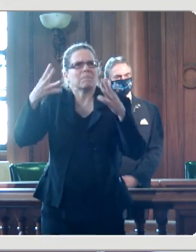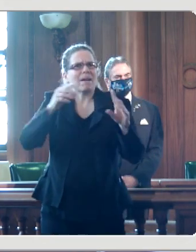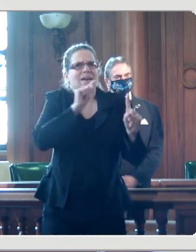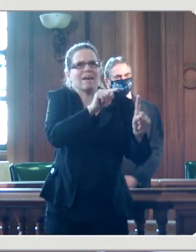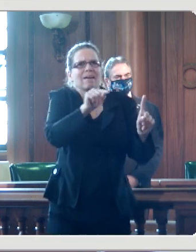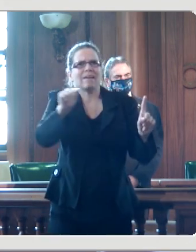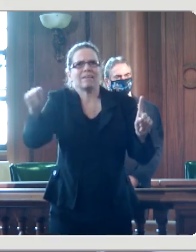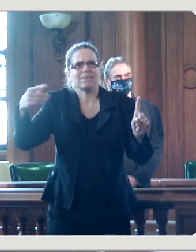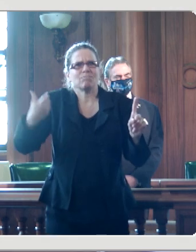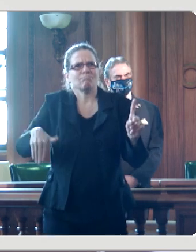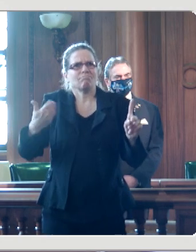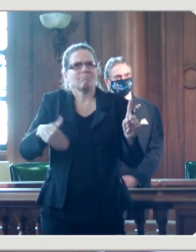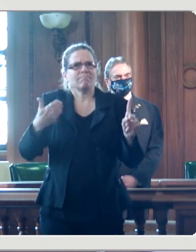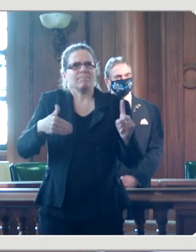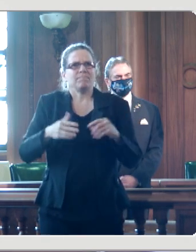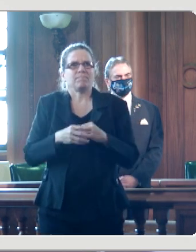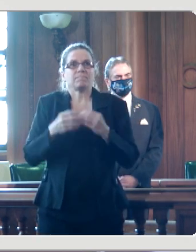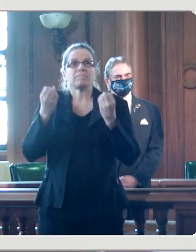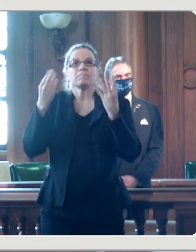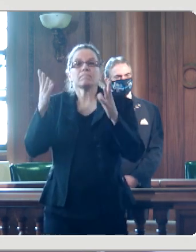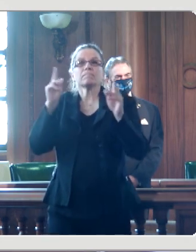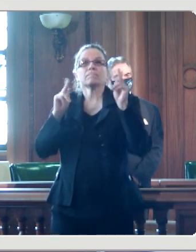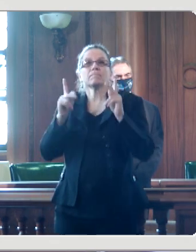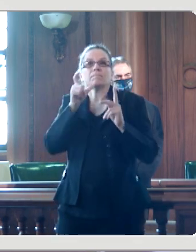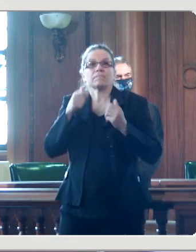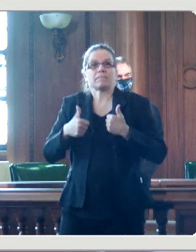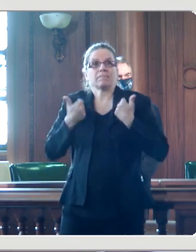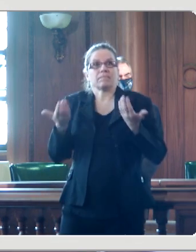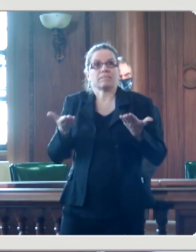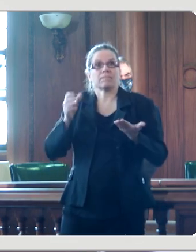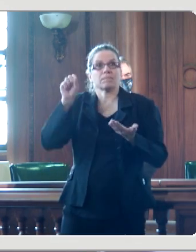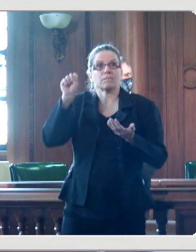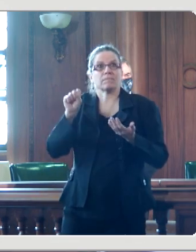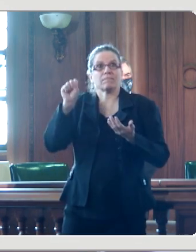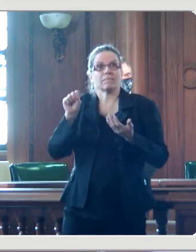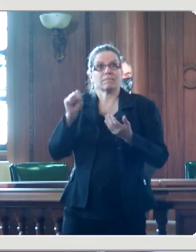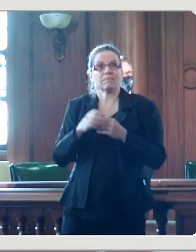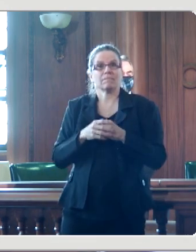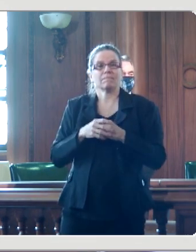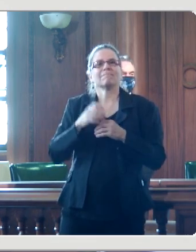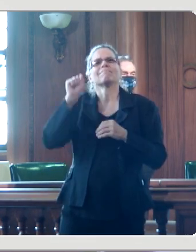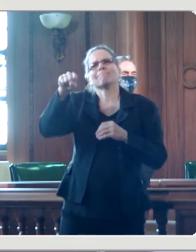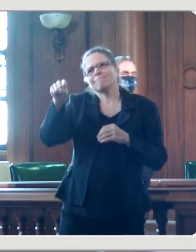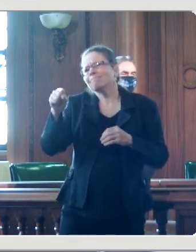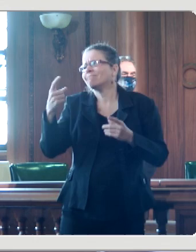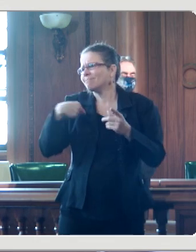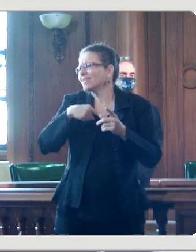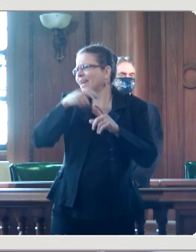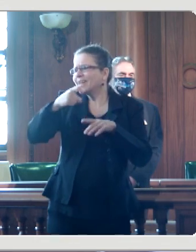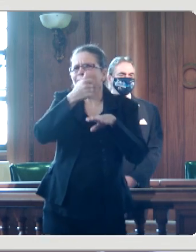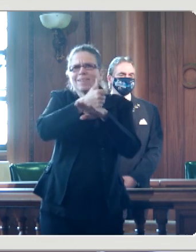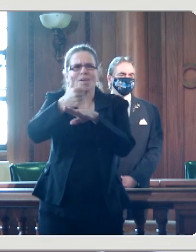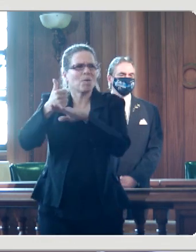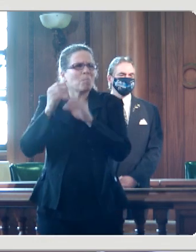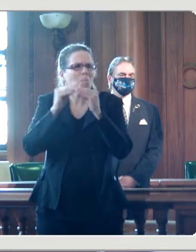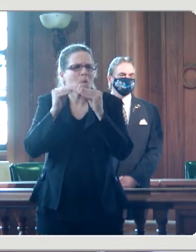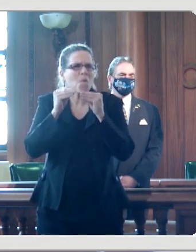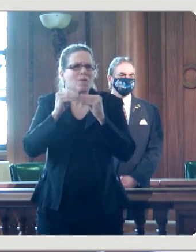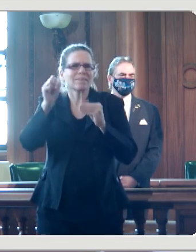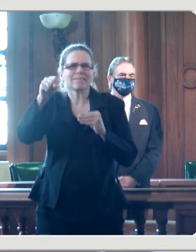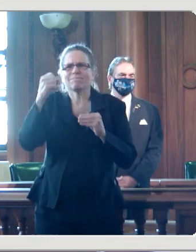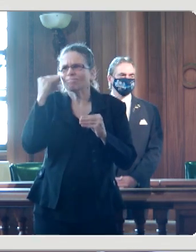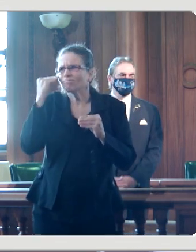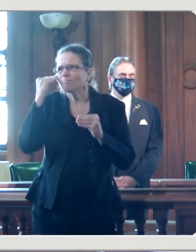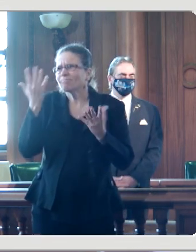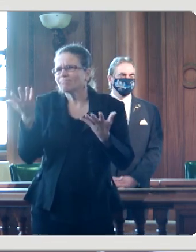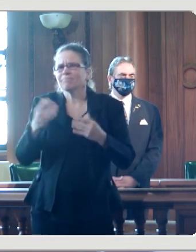Springfield residents. But absolutely, more testing sites in multiple locations would be something that we certainly are